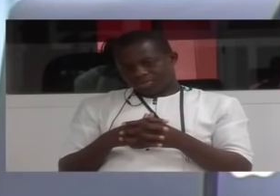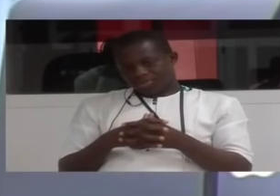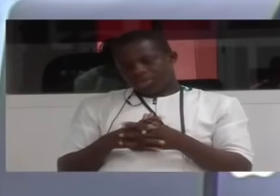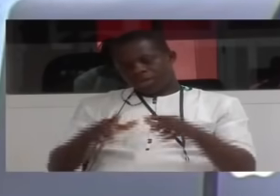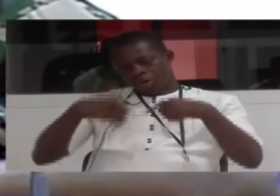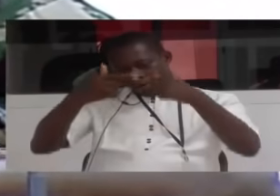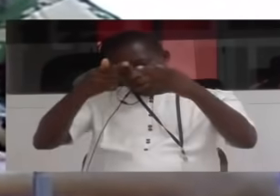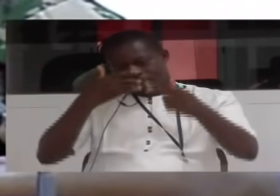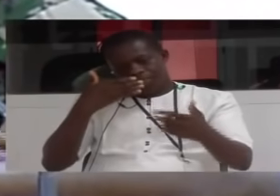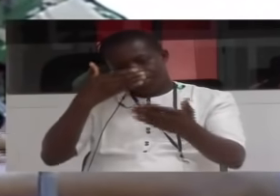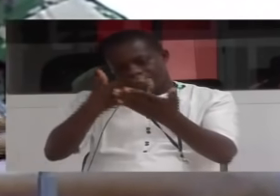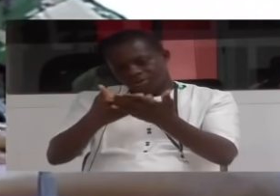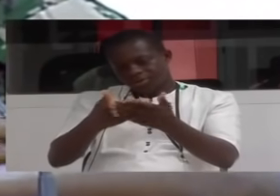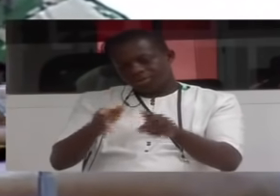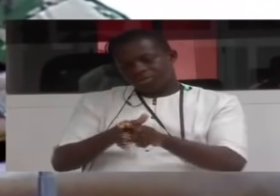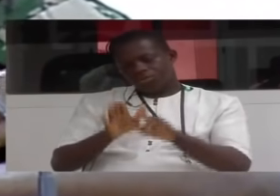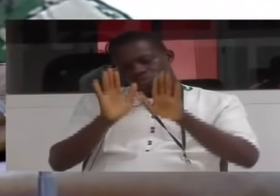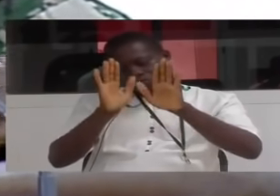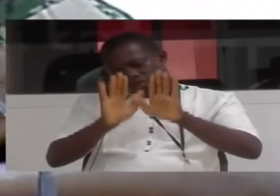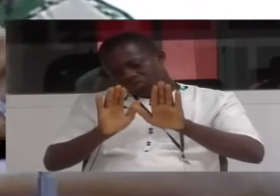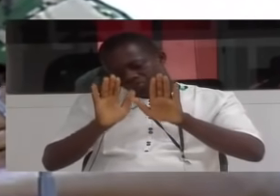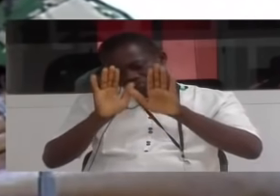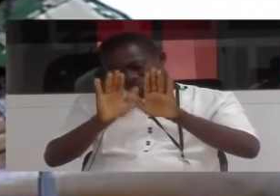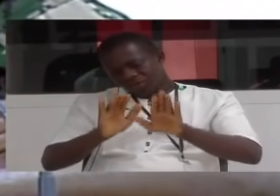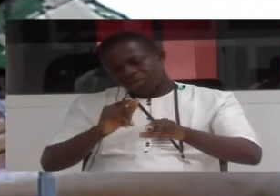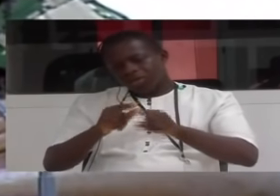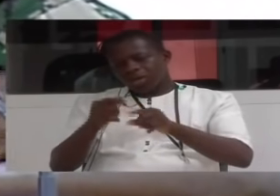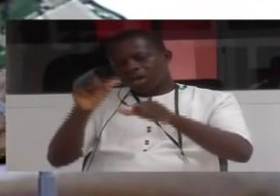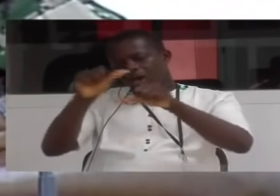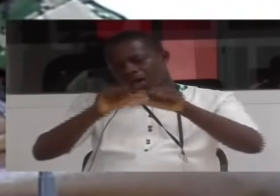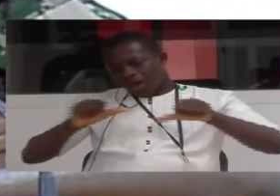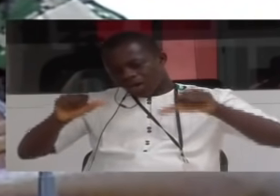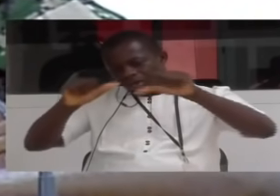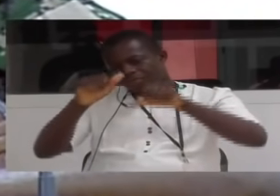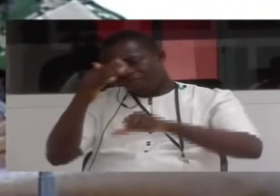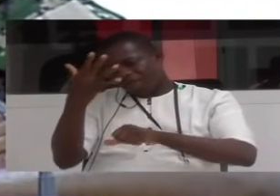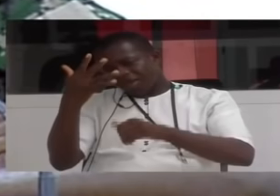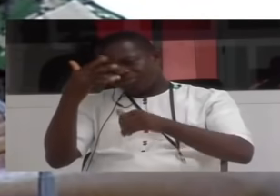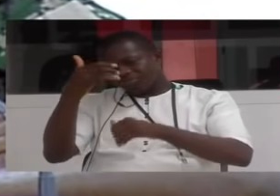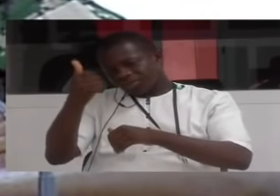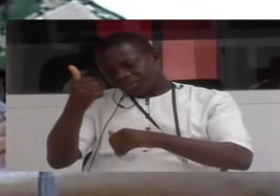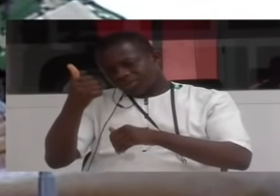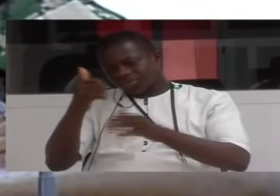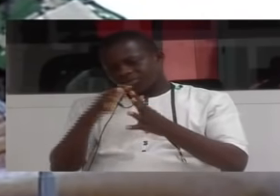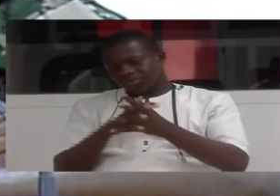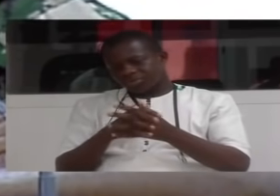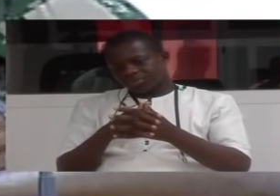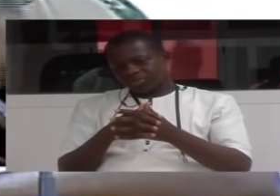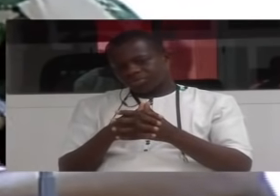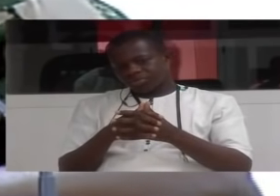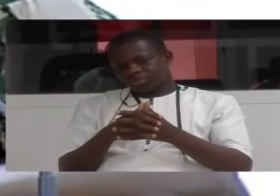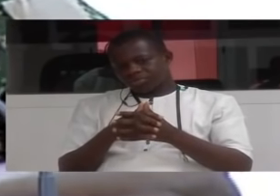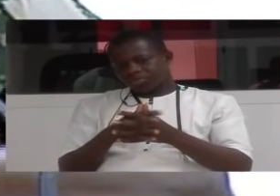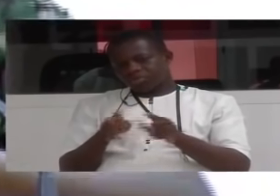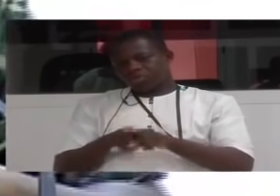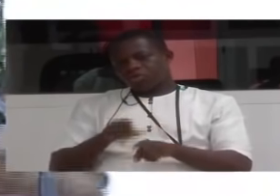Proceed, please. So bañ xare xaar be bori 5-6. So when we waited and waited until 5 towards 6,